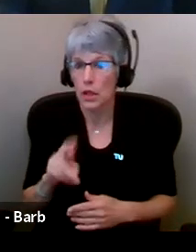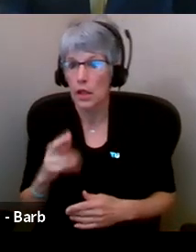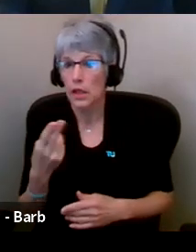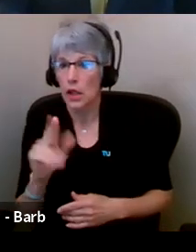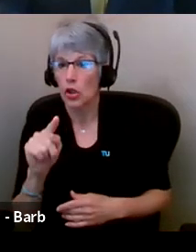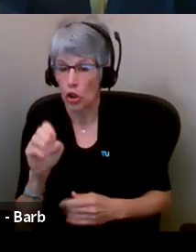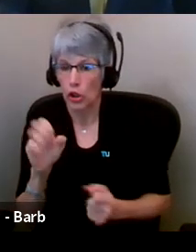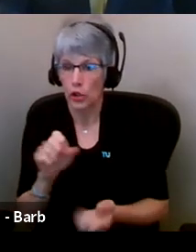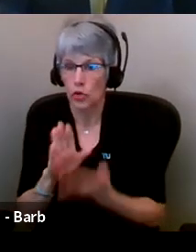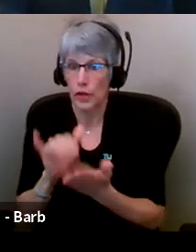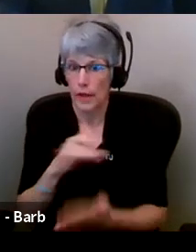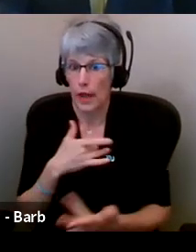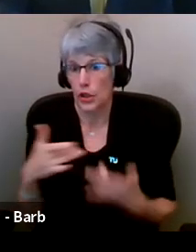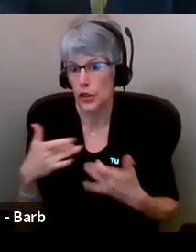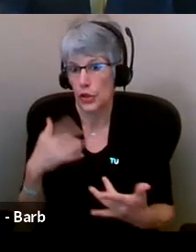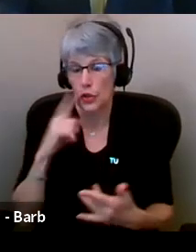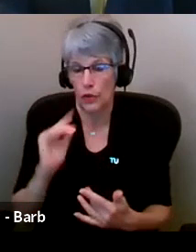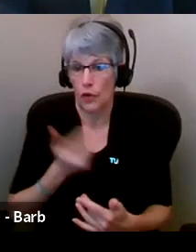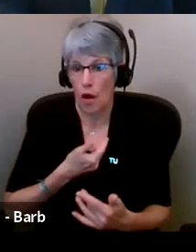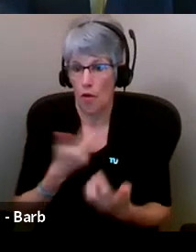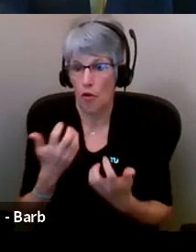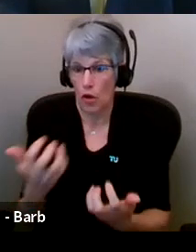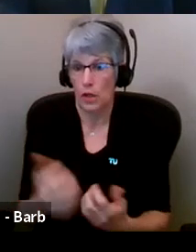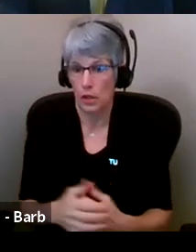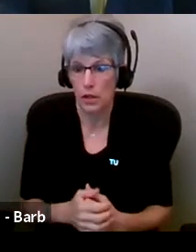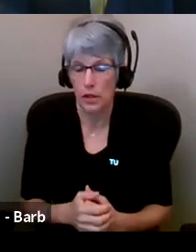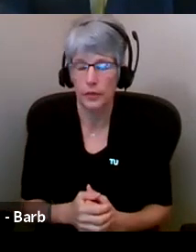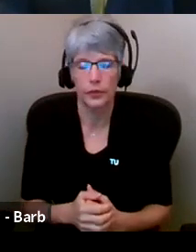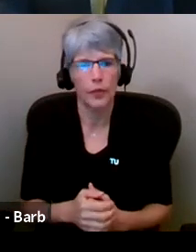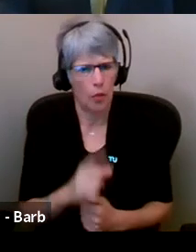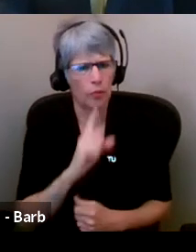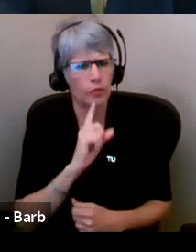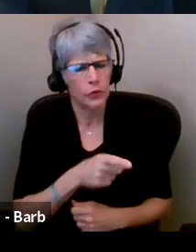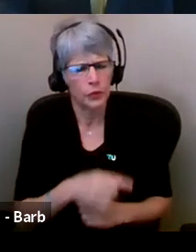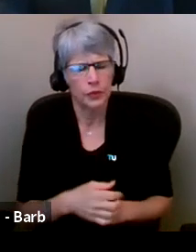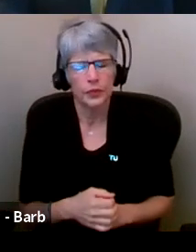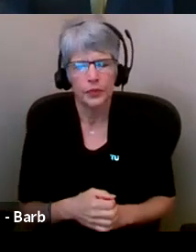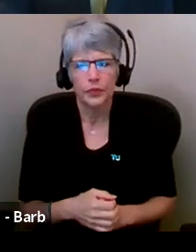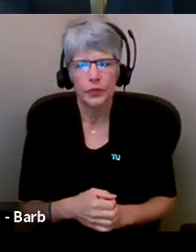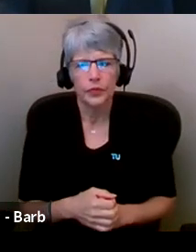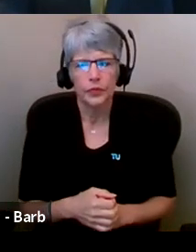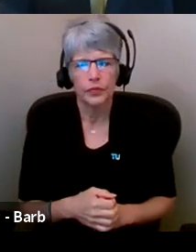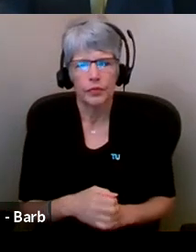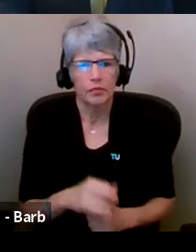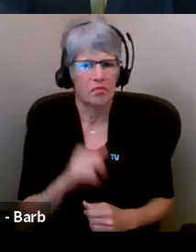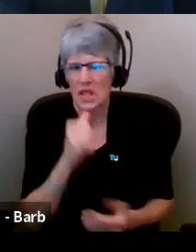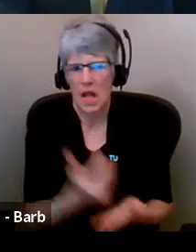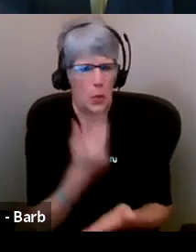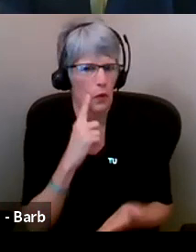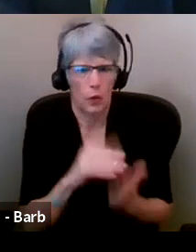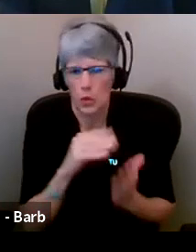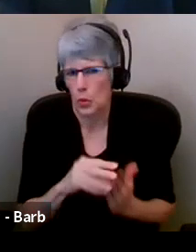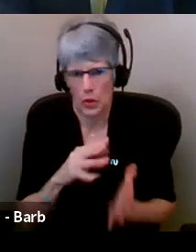that concern for our audience here today too? Sure, Sean, yes. So this is not new for students. We